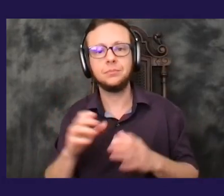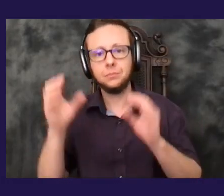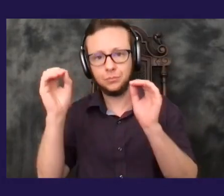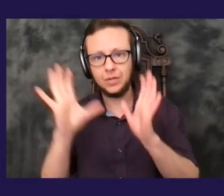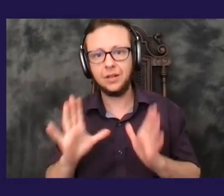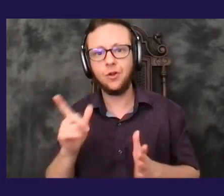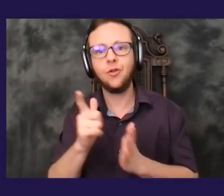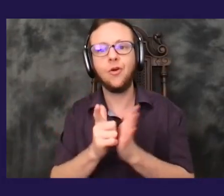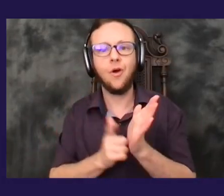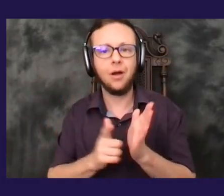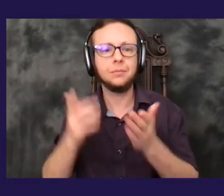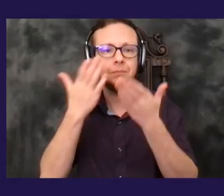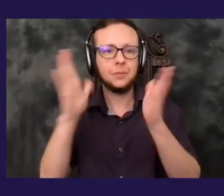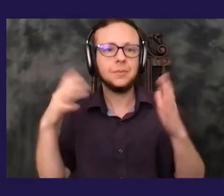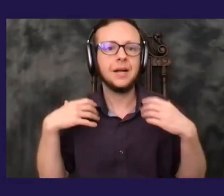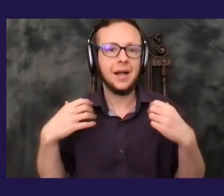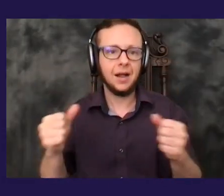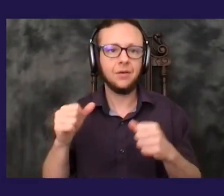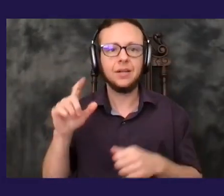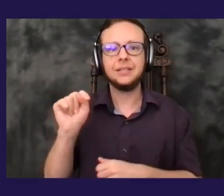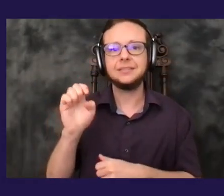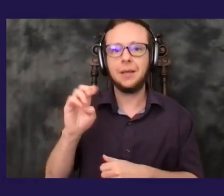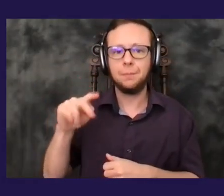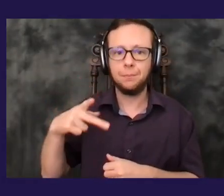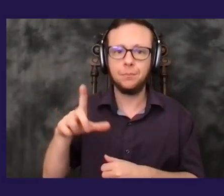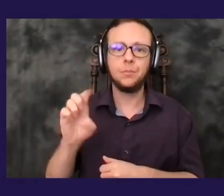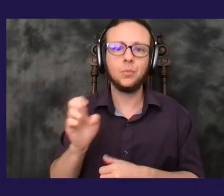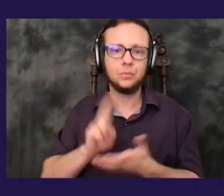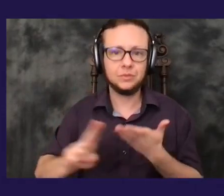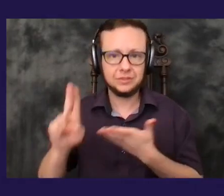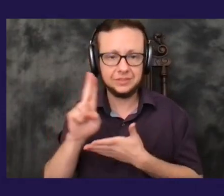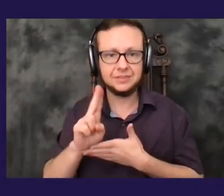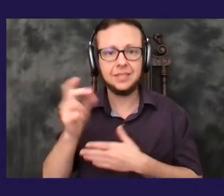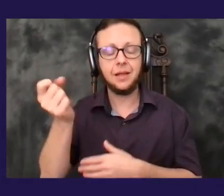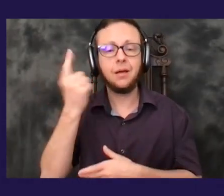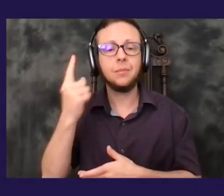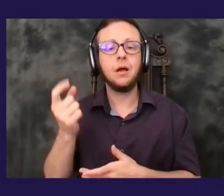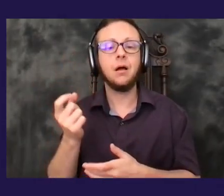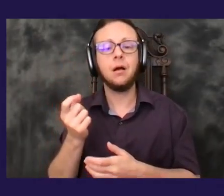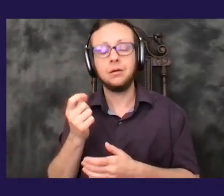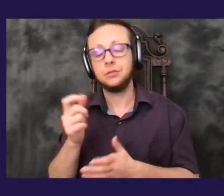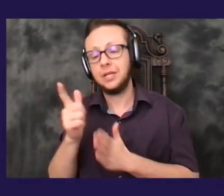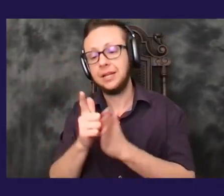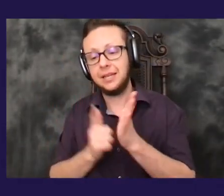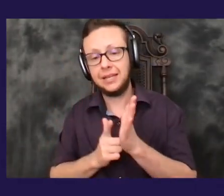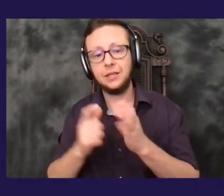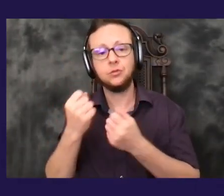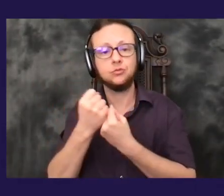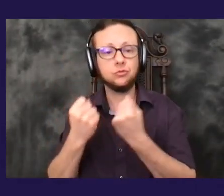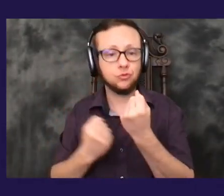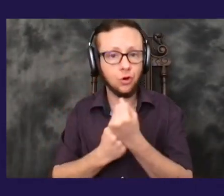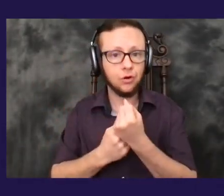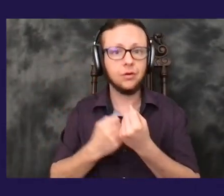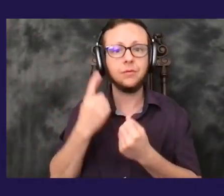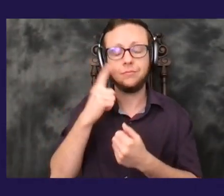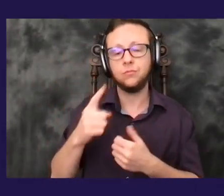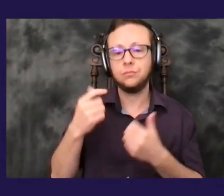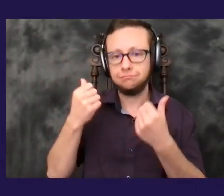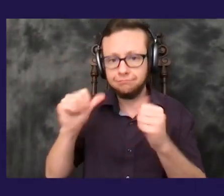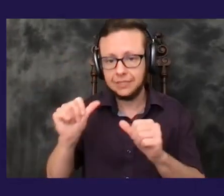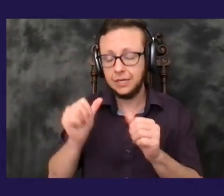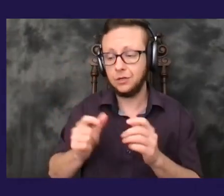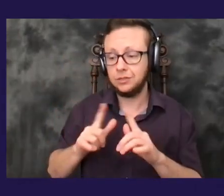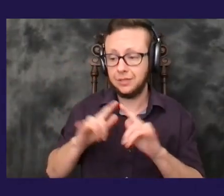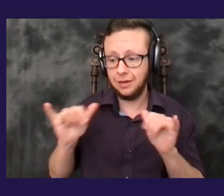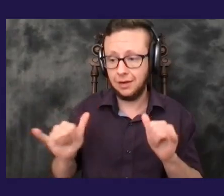us understand the complexity of the legal structure and its impact on communication efforts during public health